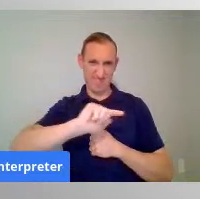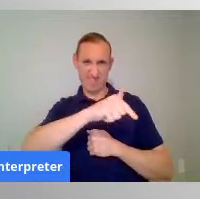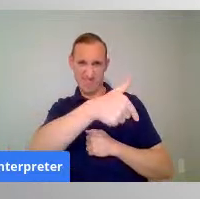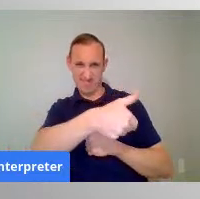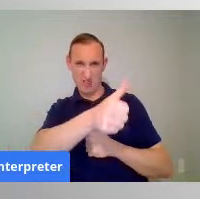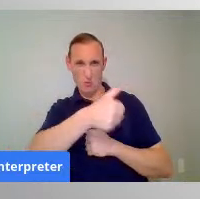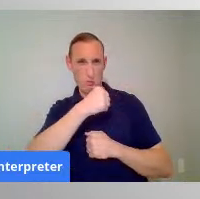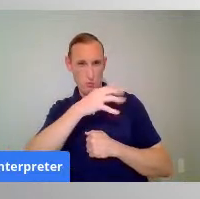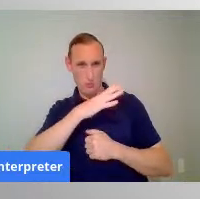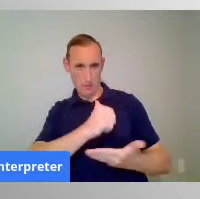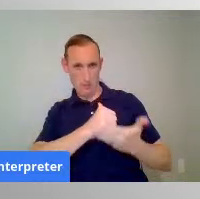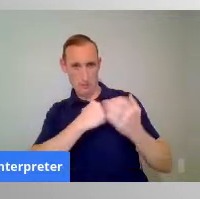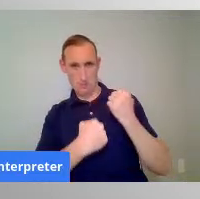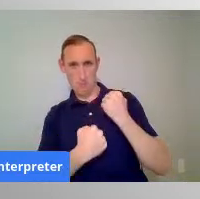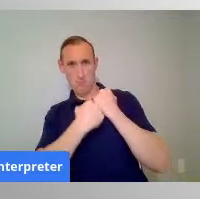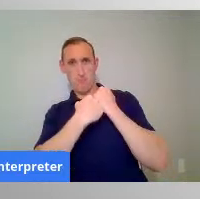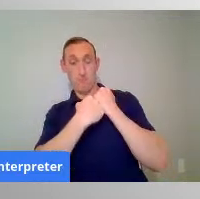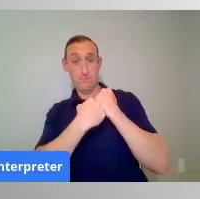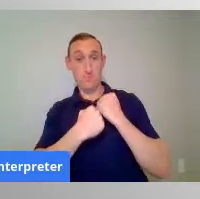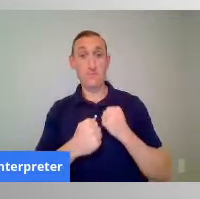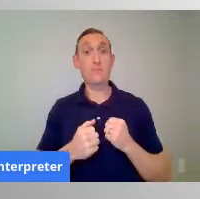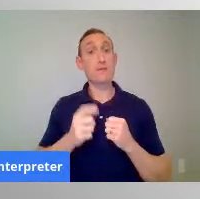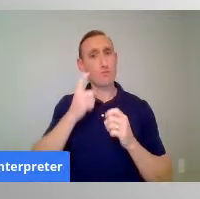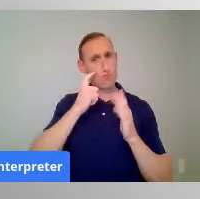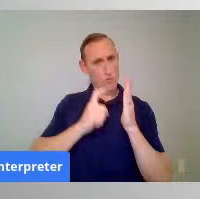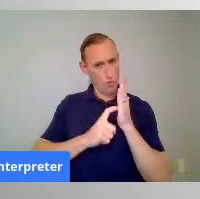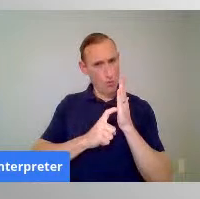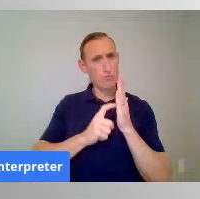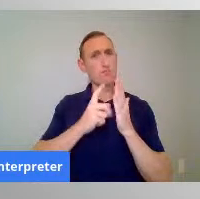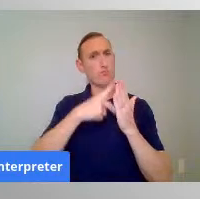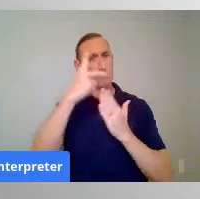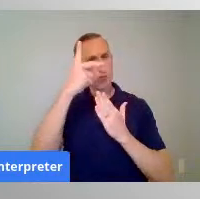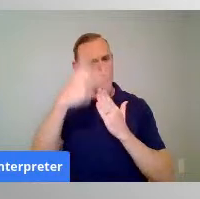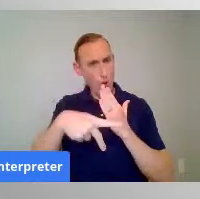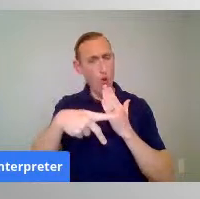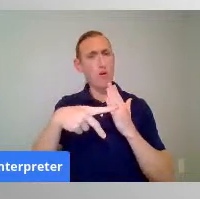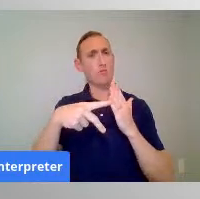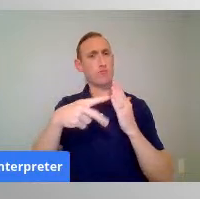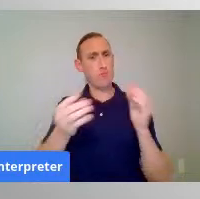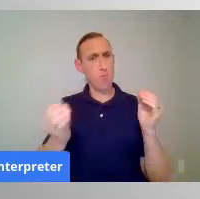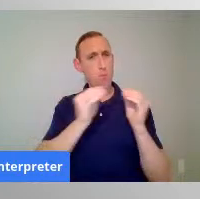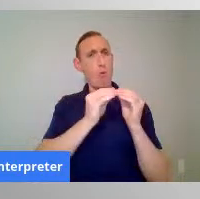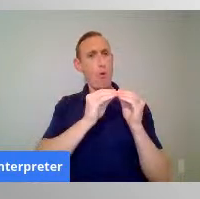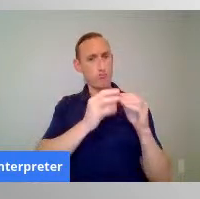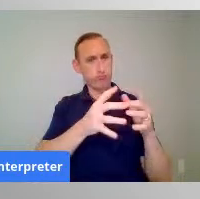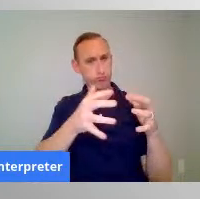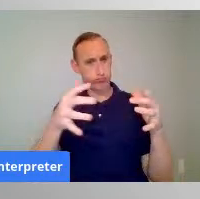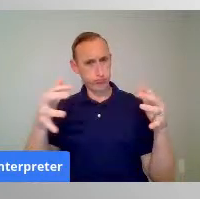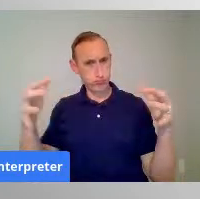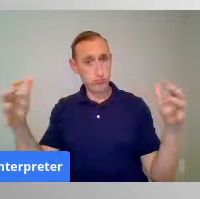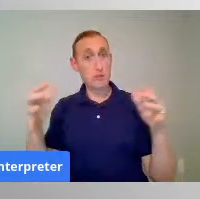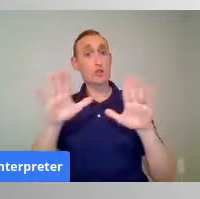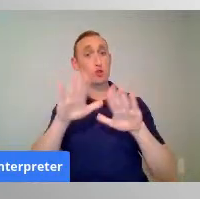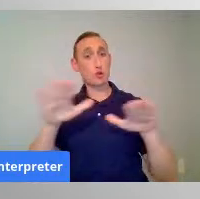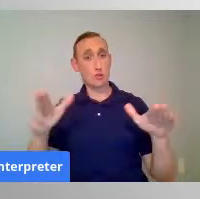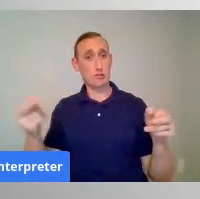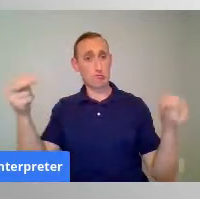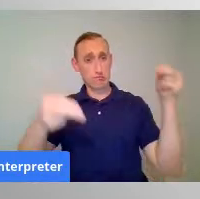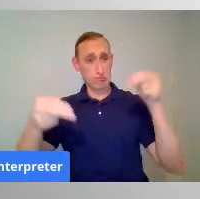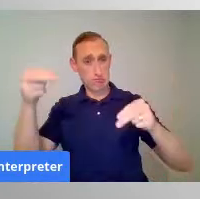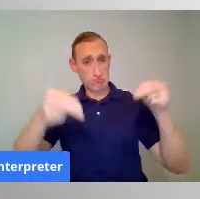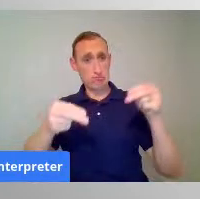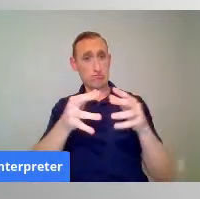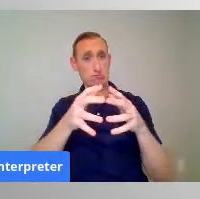programs and numbers of kids perhaps that are involved in some of these programs. Please understand that these are all